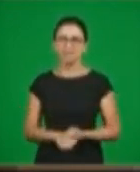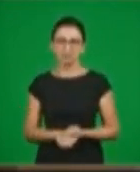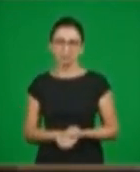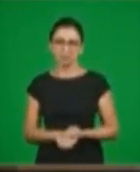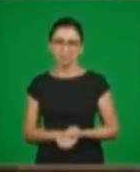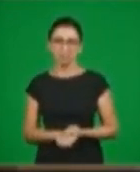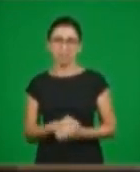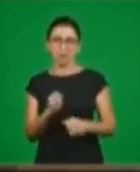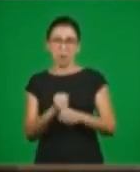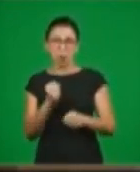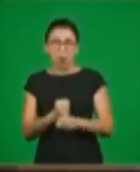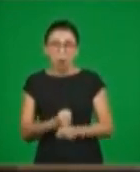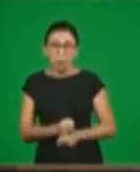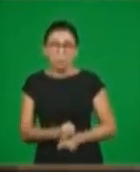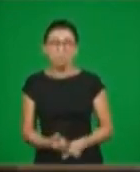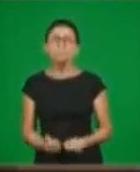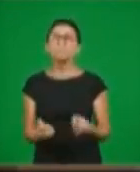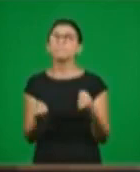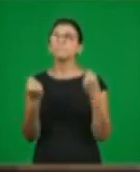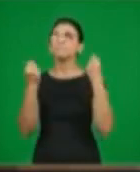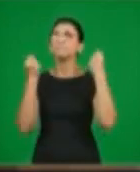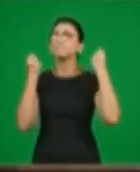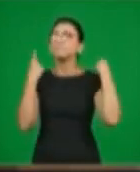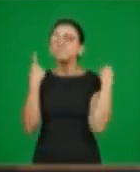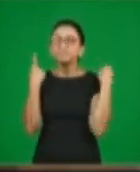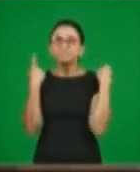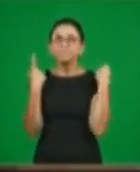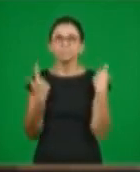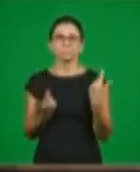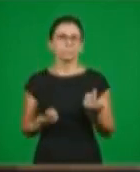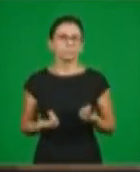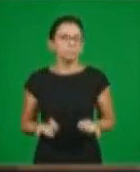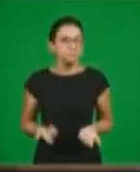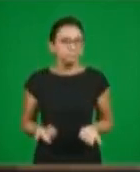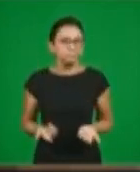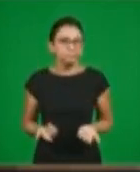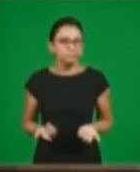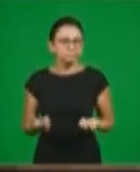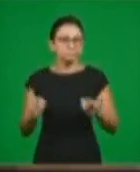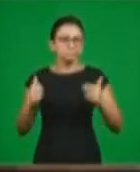Human doesn't want to know about work. Not even